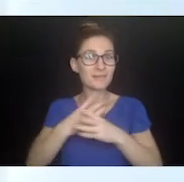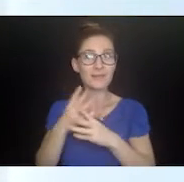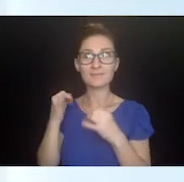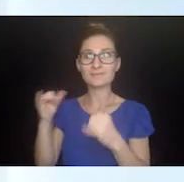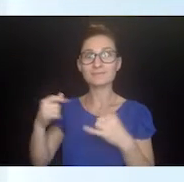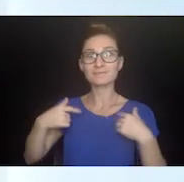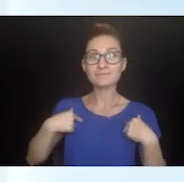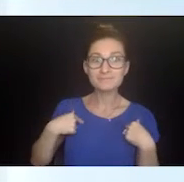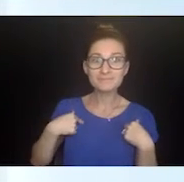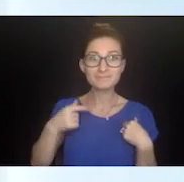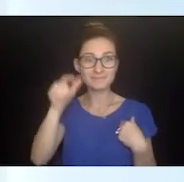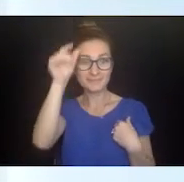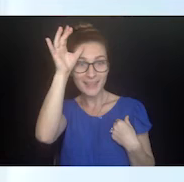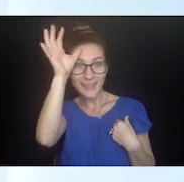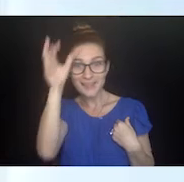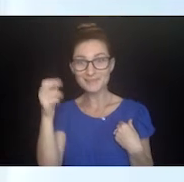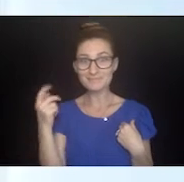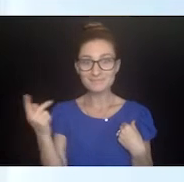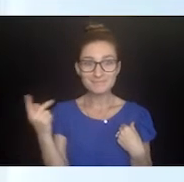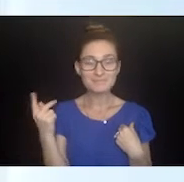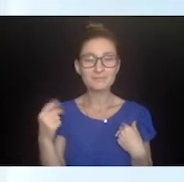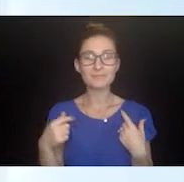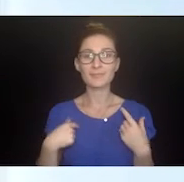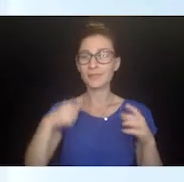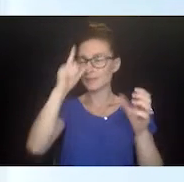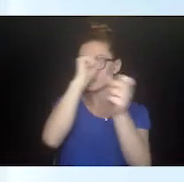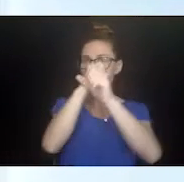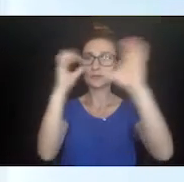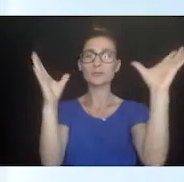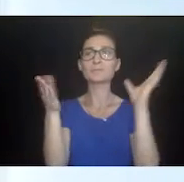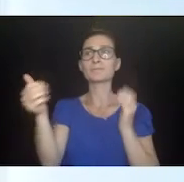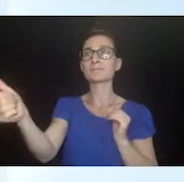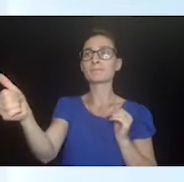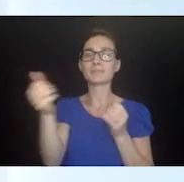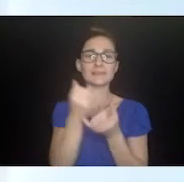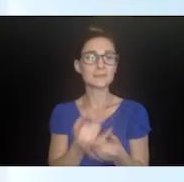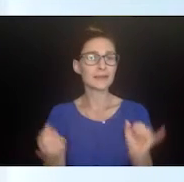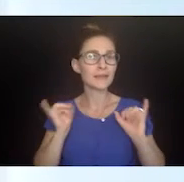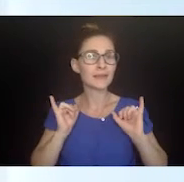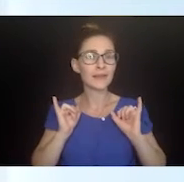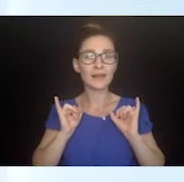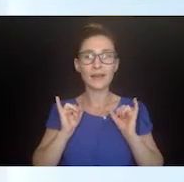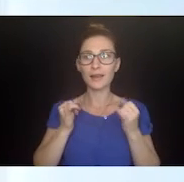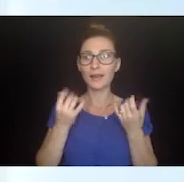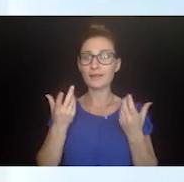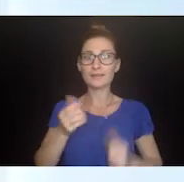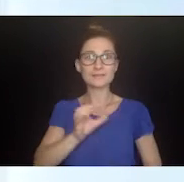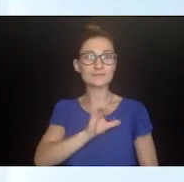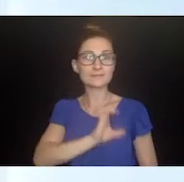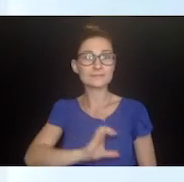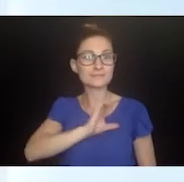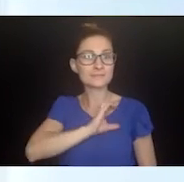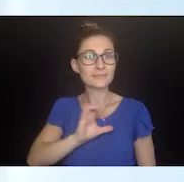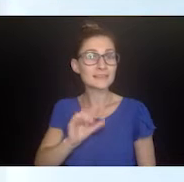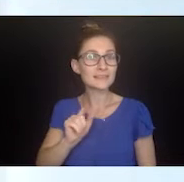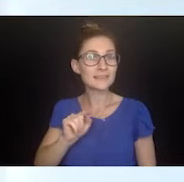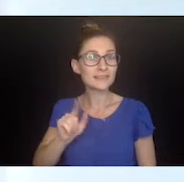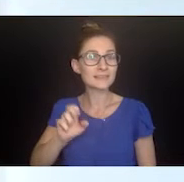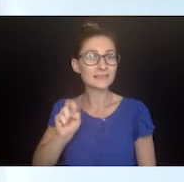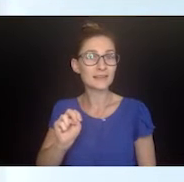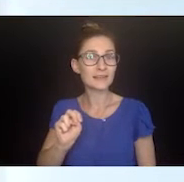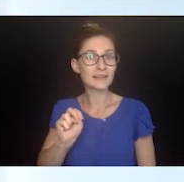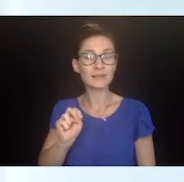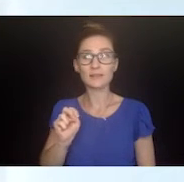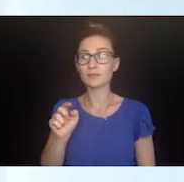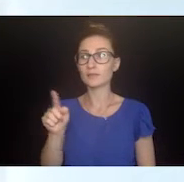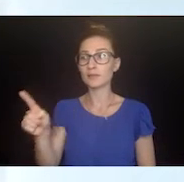like his father and I. I had dreams of him being independent, being a global citizen. How